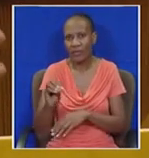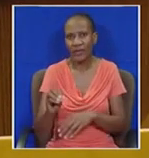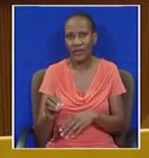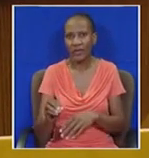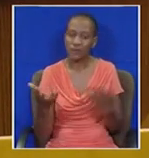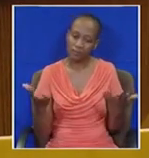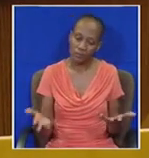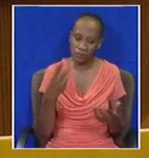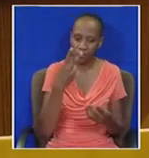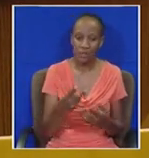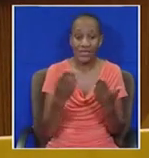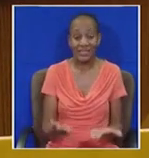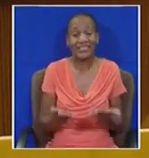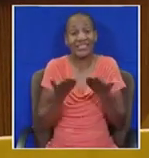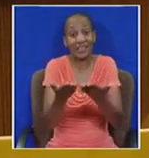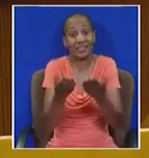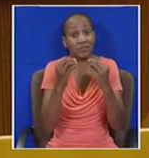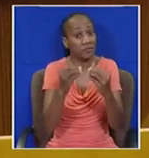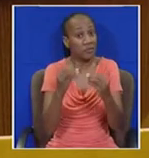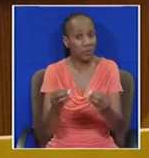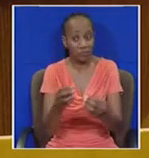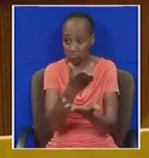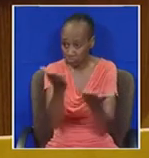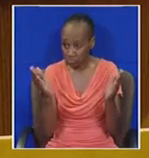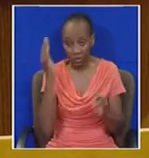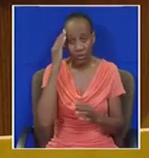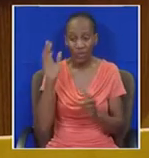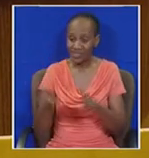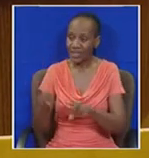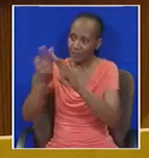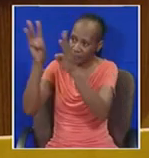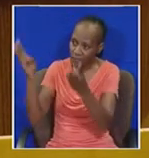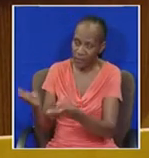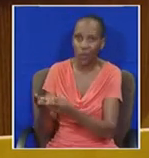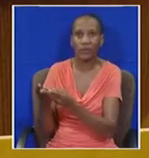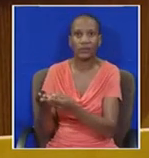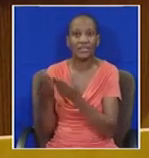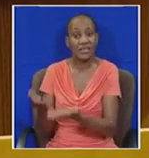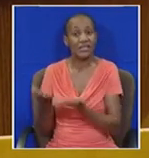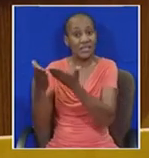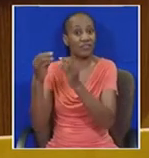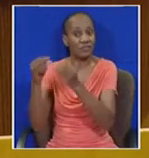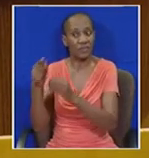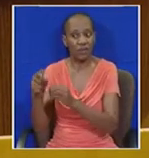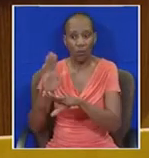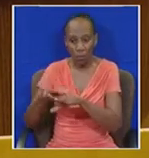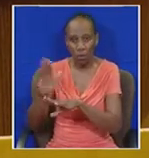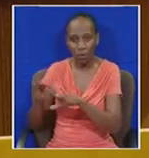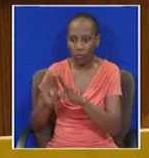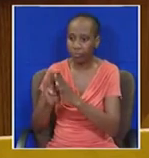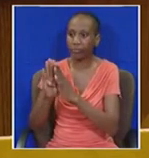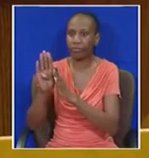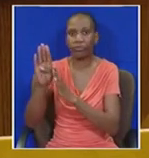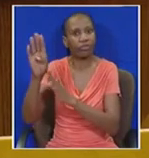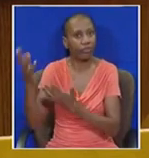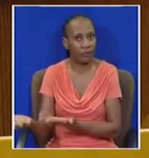the services sector, and we know globally the services sector is becoming more and more important.